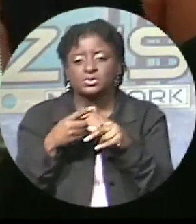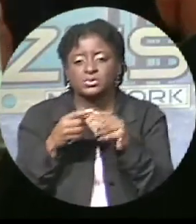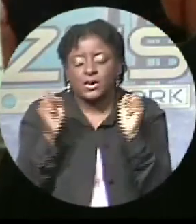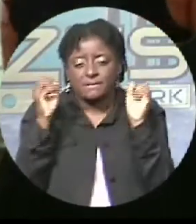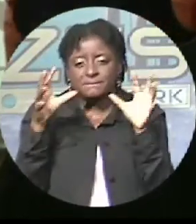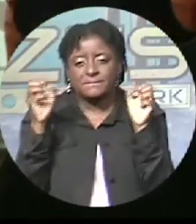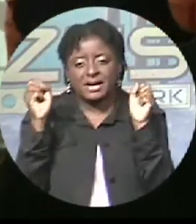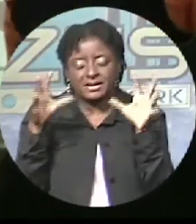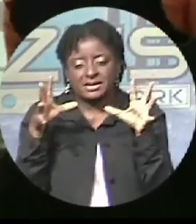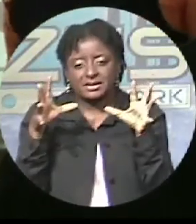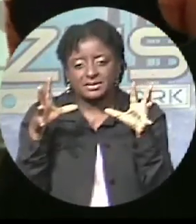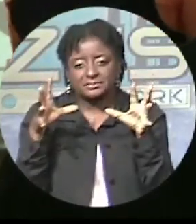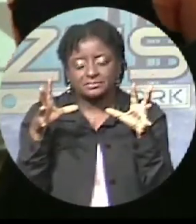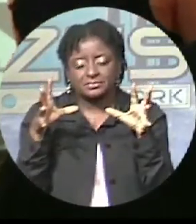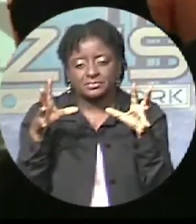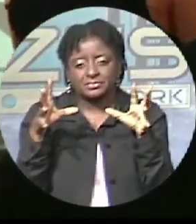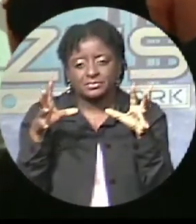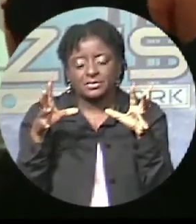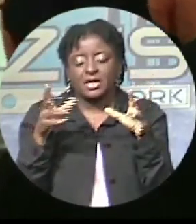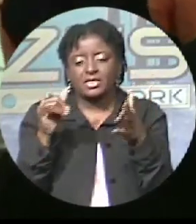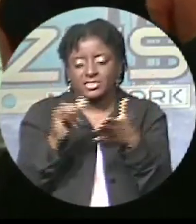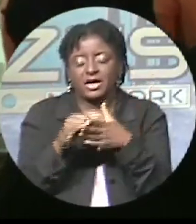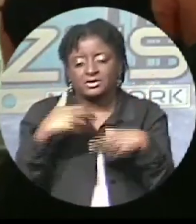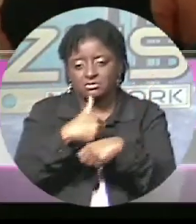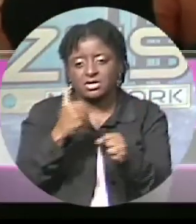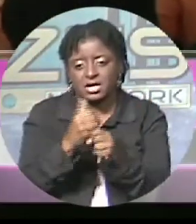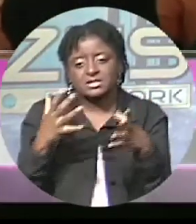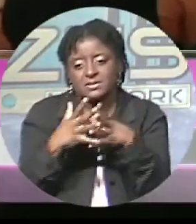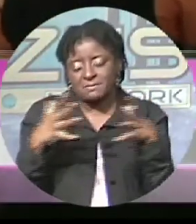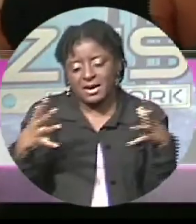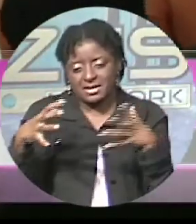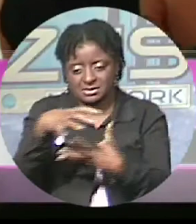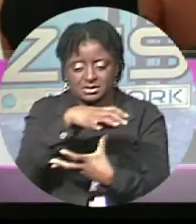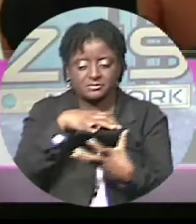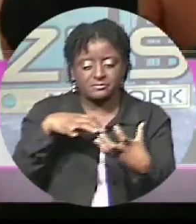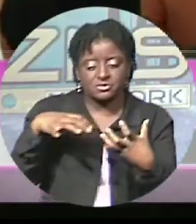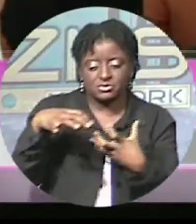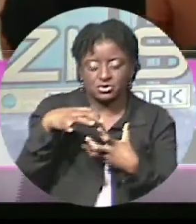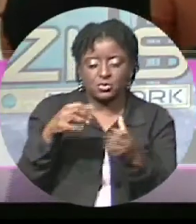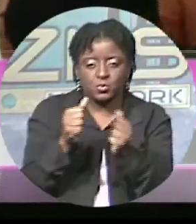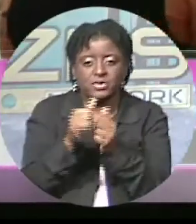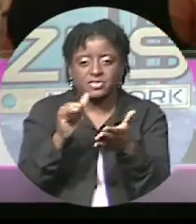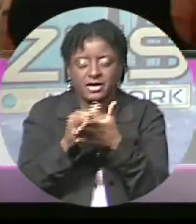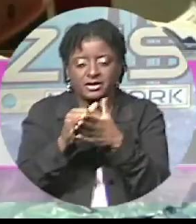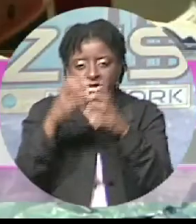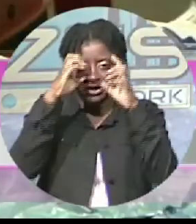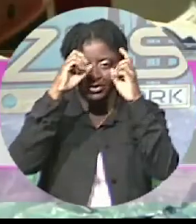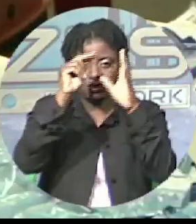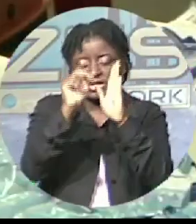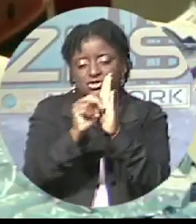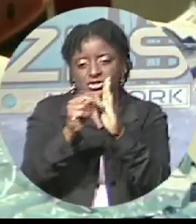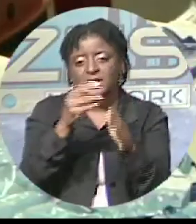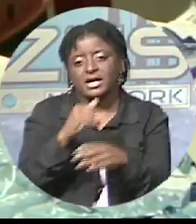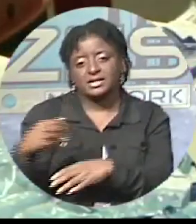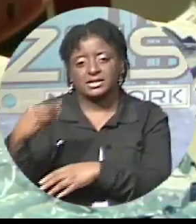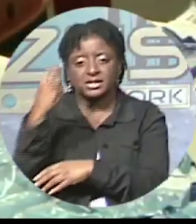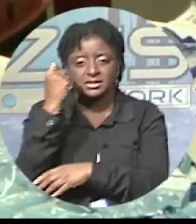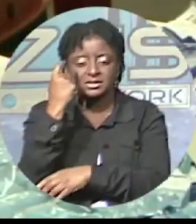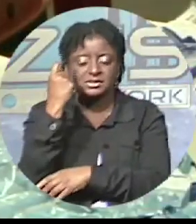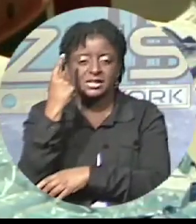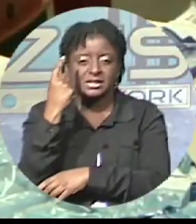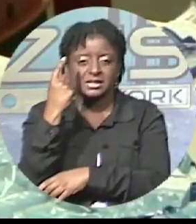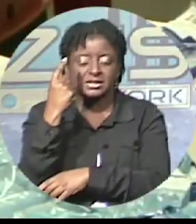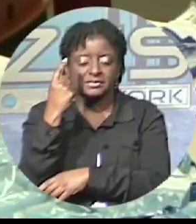that because again that just causes mass confusion. So with that, education and just understanding. Officials are taking